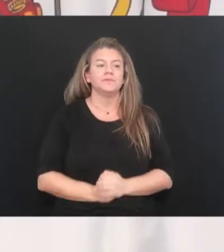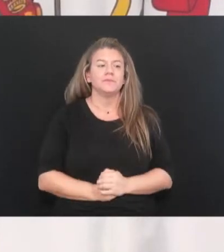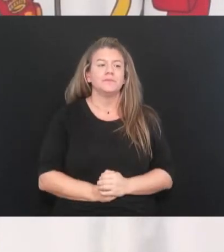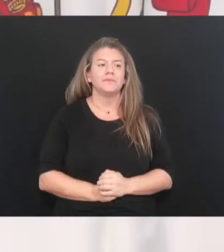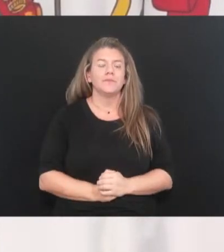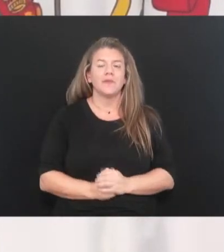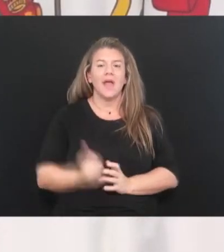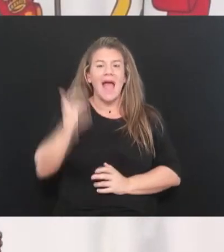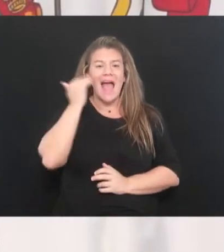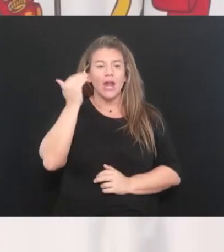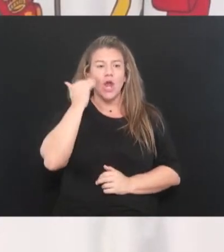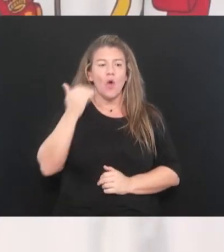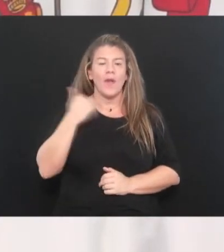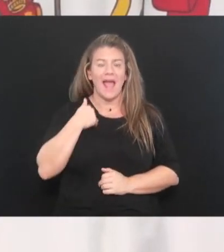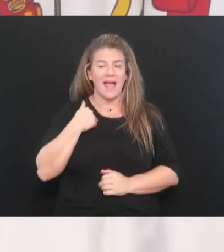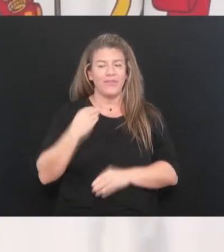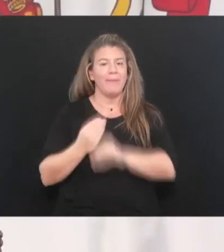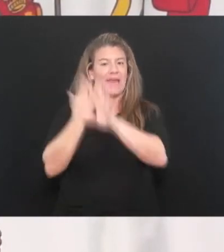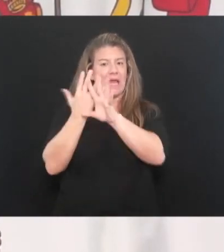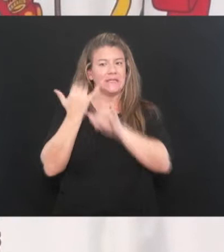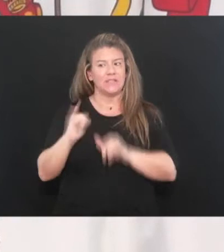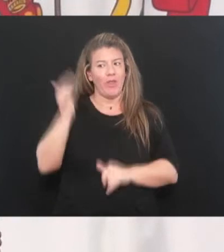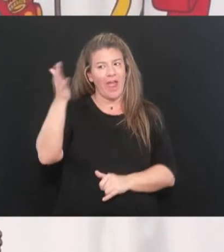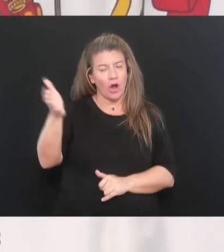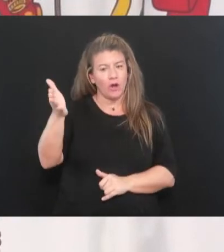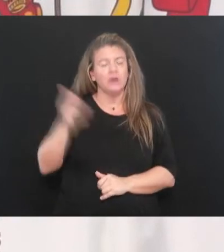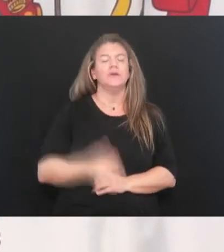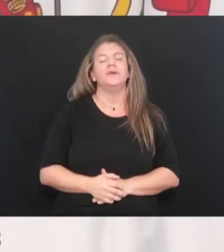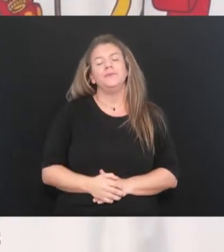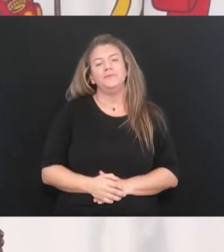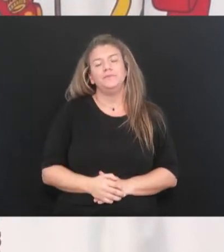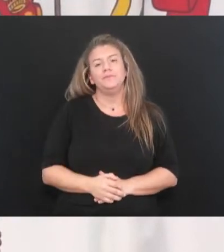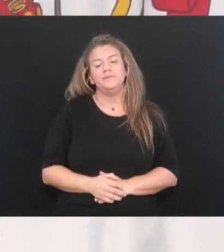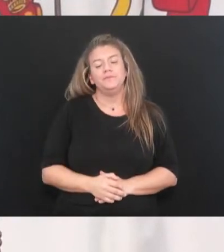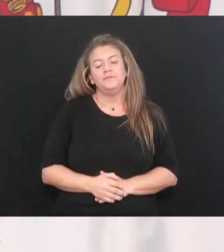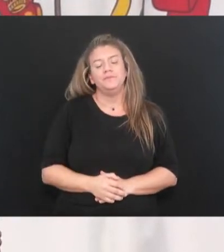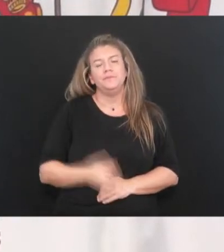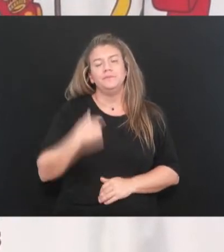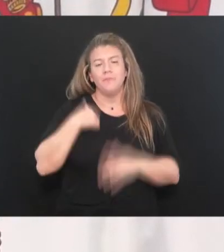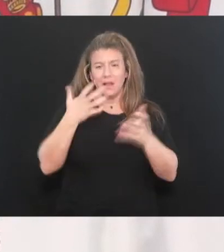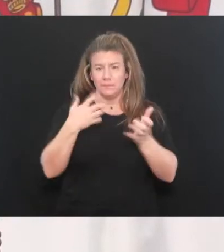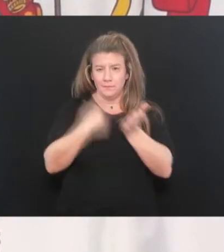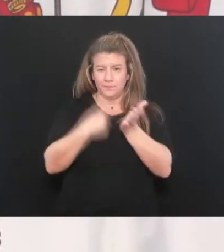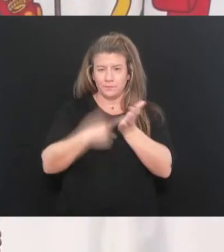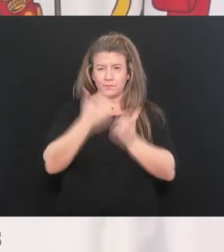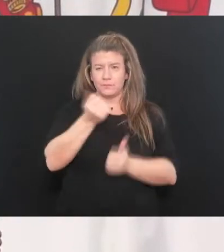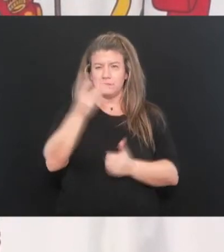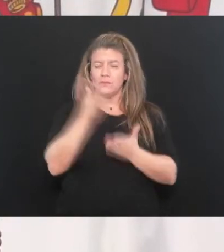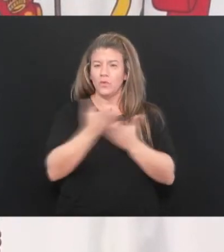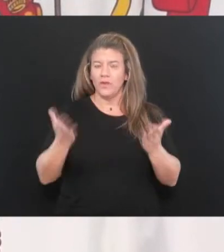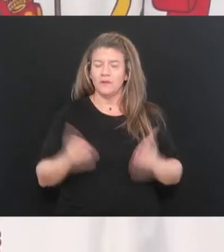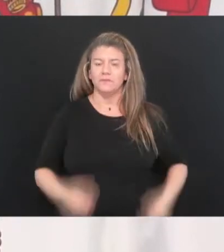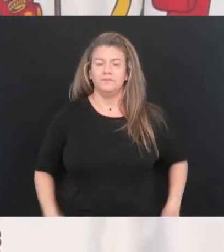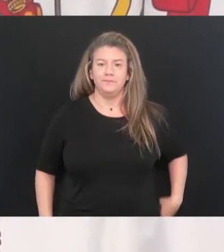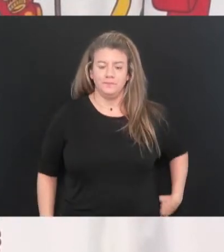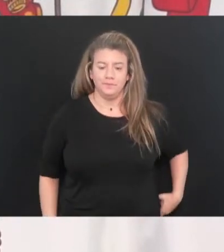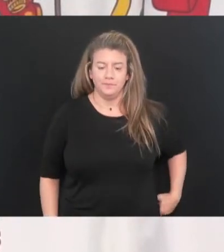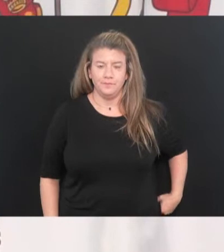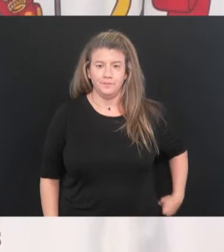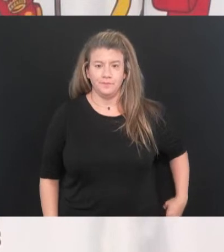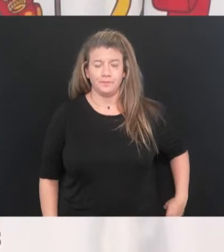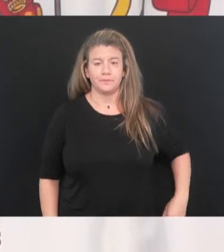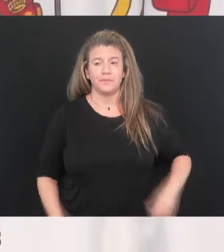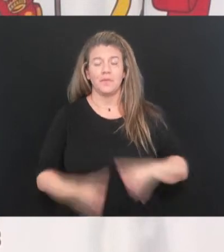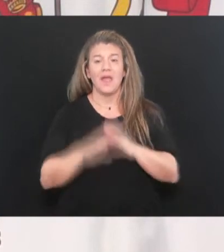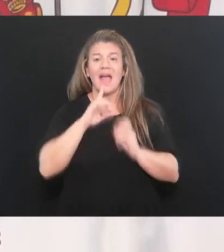I know we got our media still on and everything, and I just want to go through just 2 or 3 points here with you. You know,